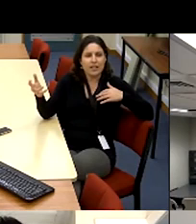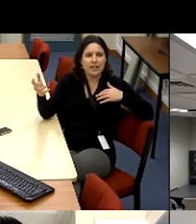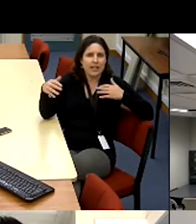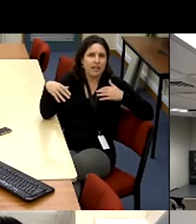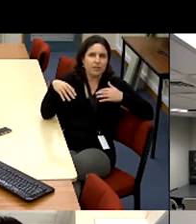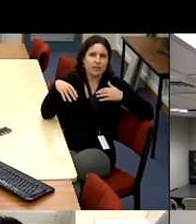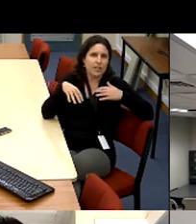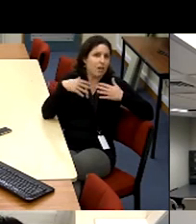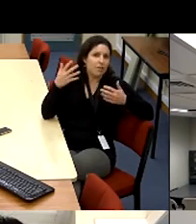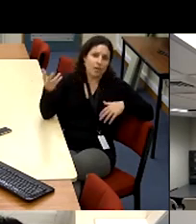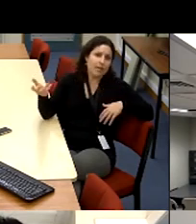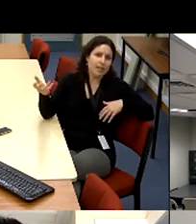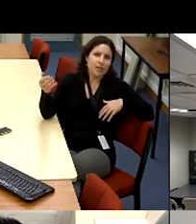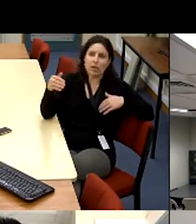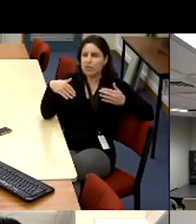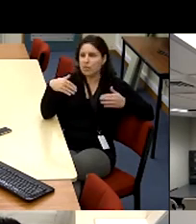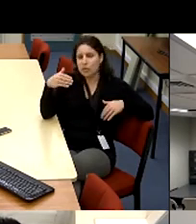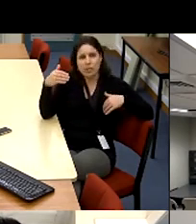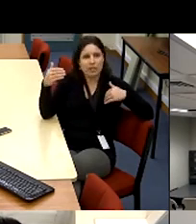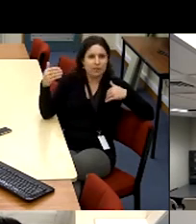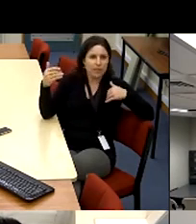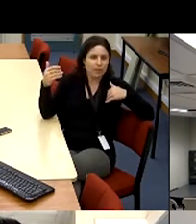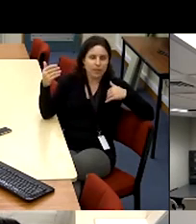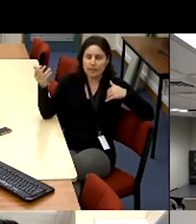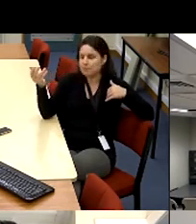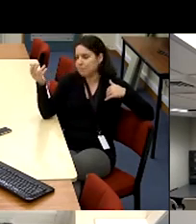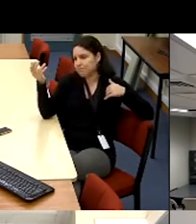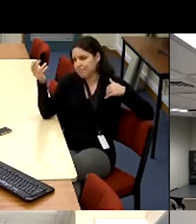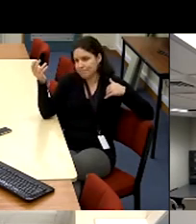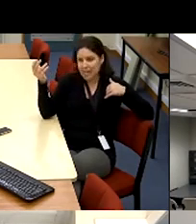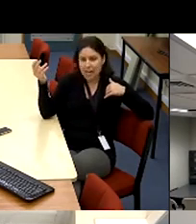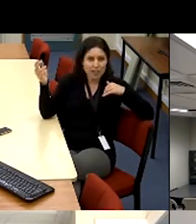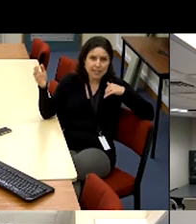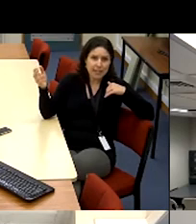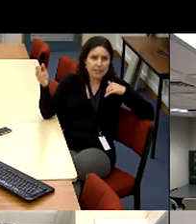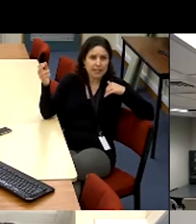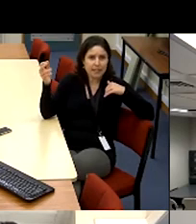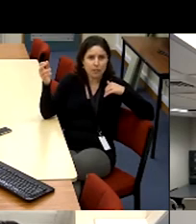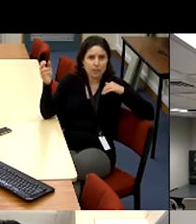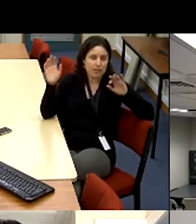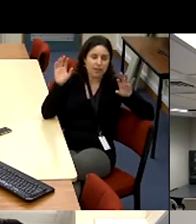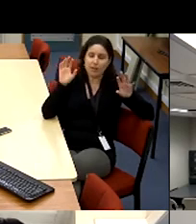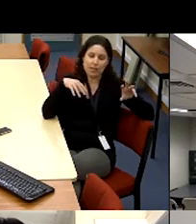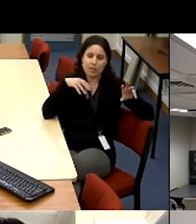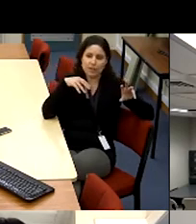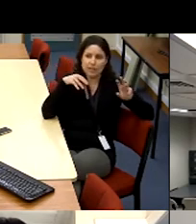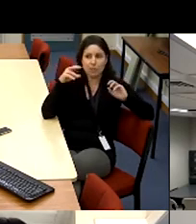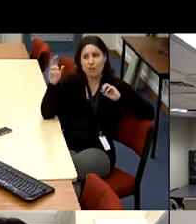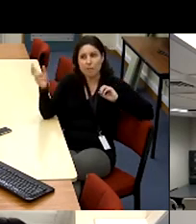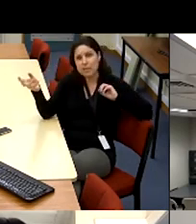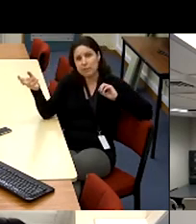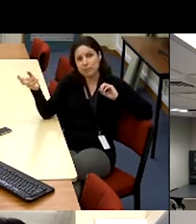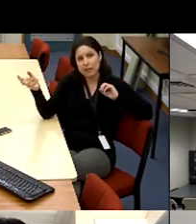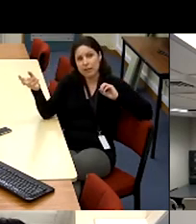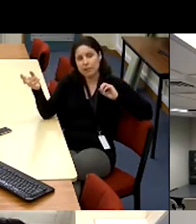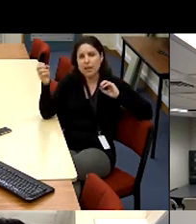Zealand? Like, how is their life going here? What are they doing? You know, how are they settling in? What do they like about New Zealand? What are